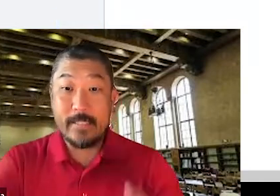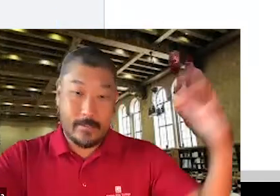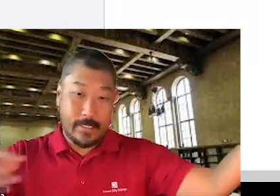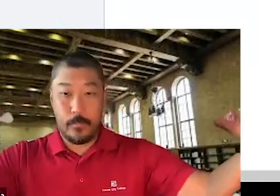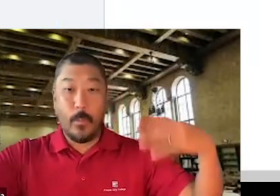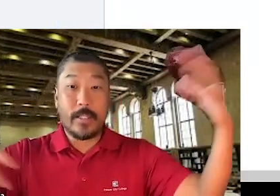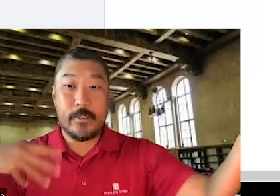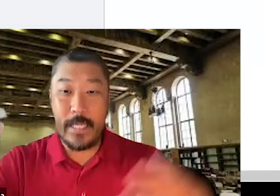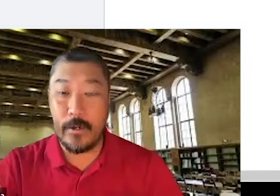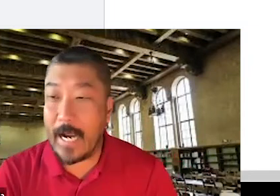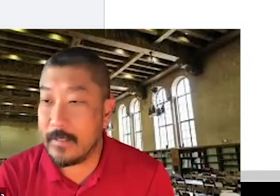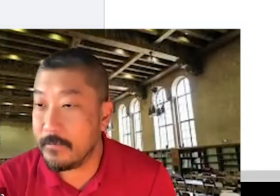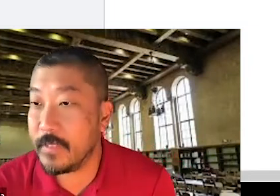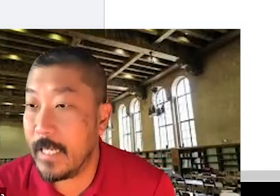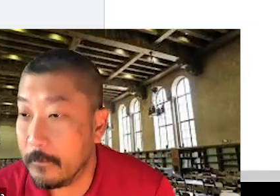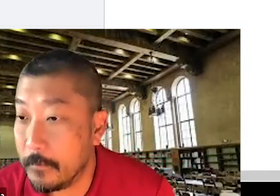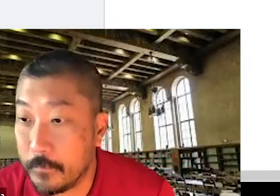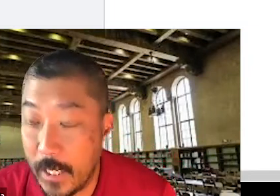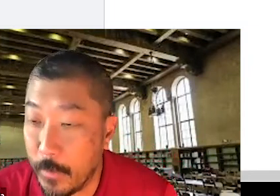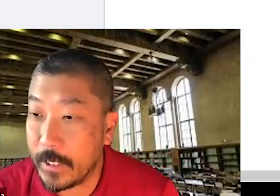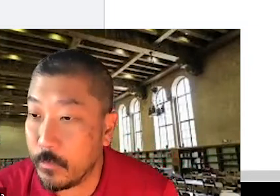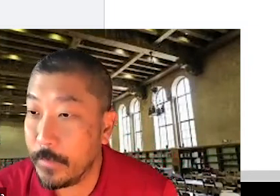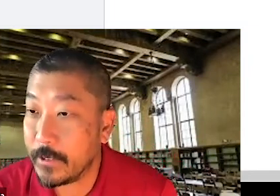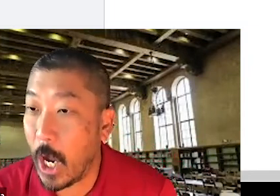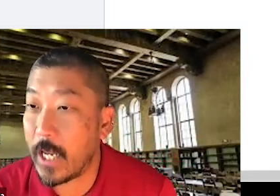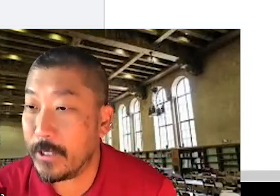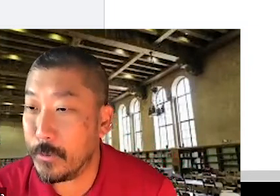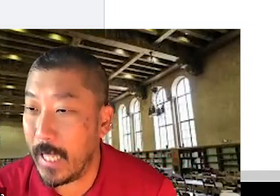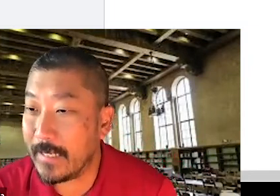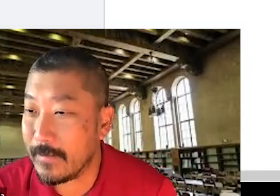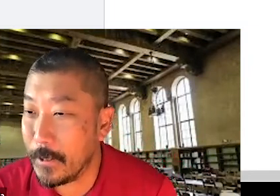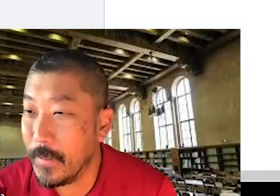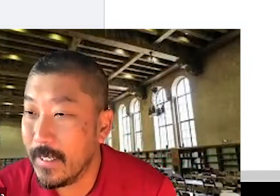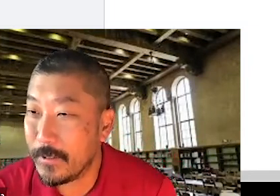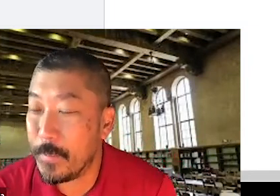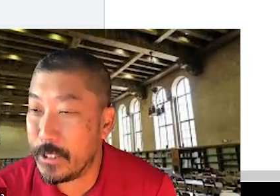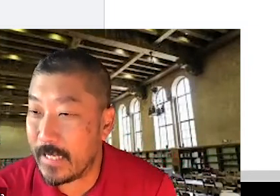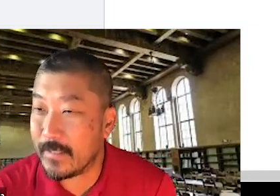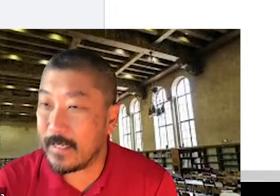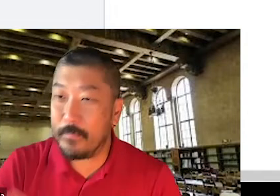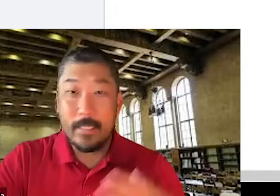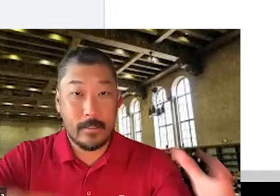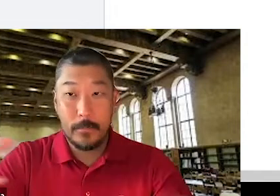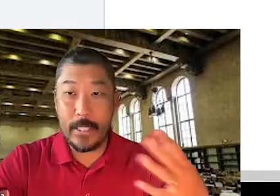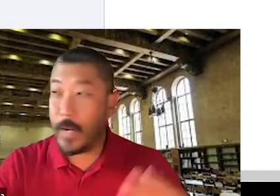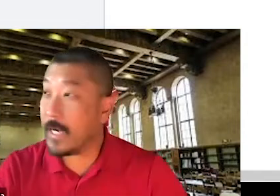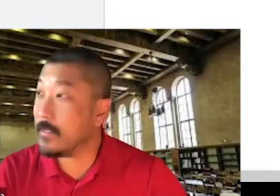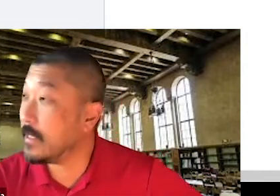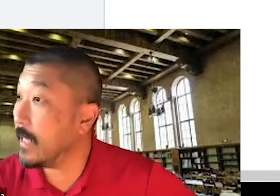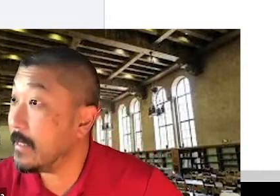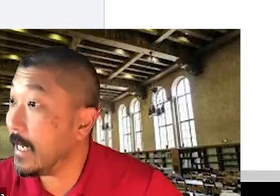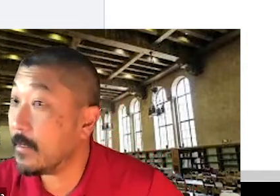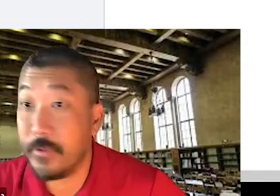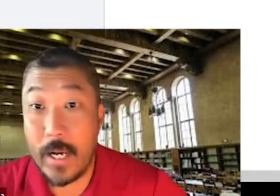So please, we want this to be interactive. I know we've been talking at you a lot, and so this would be a chance to kind of be a little bit